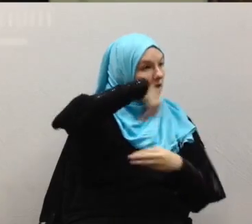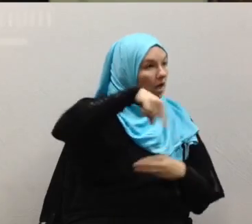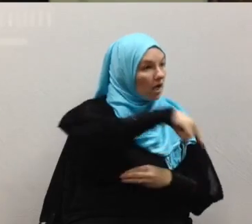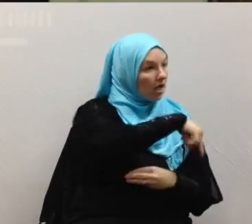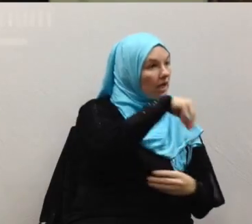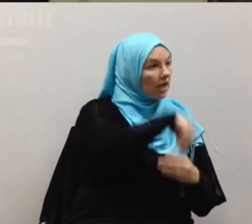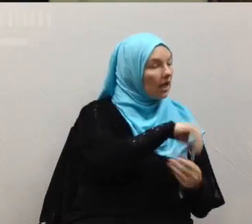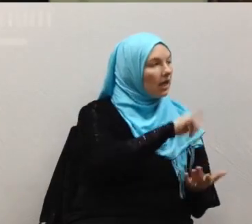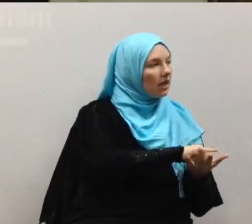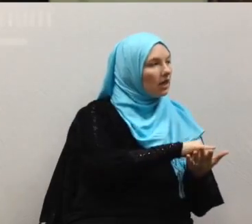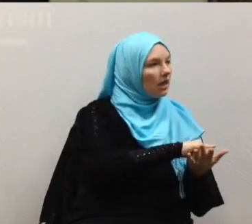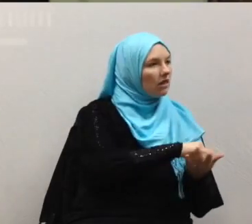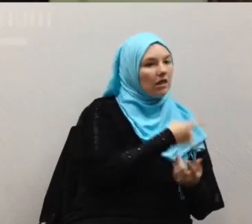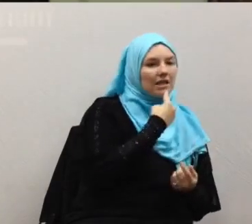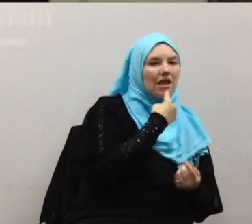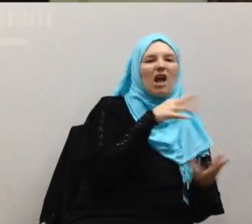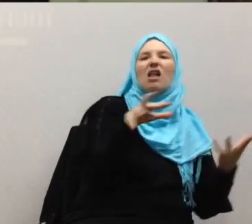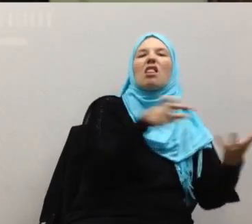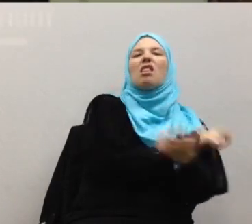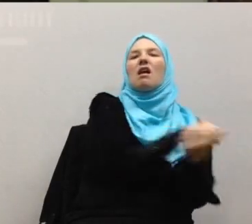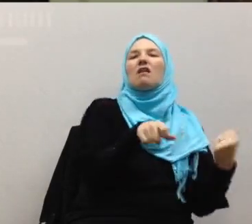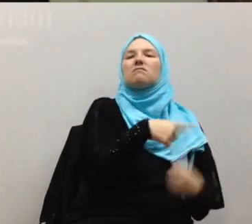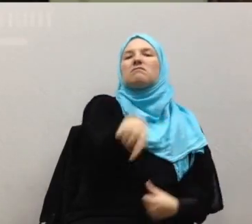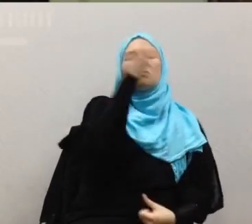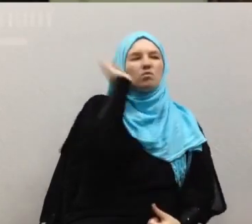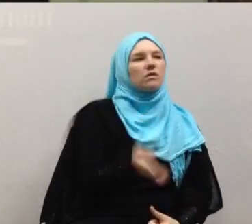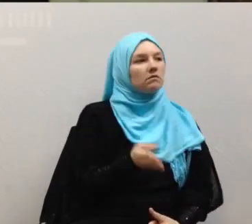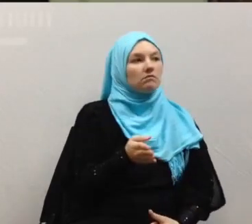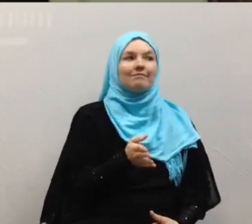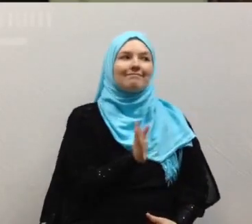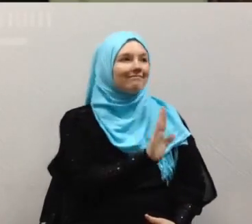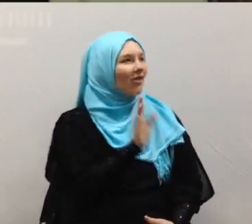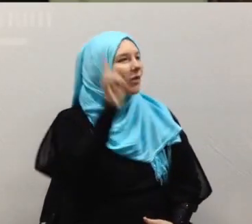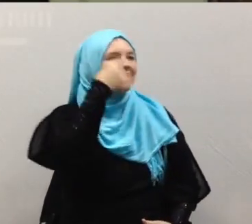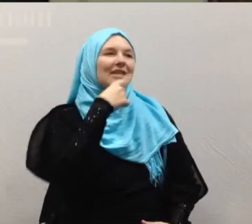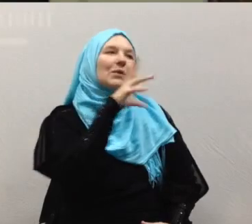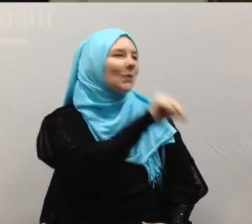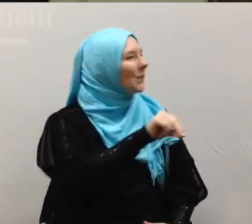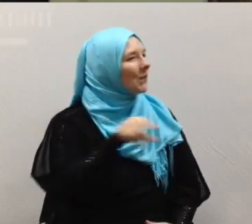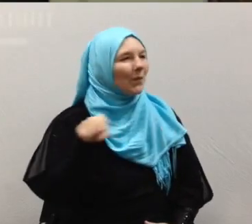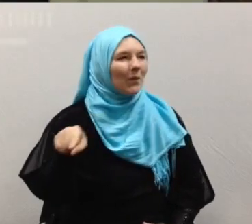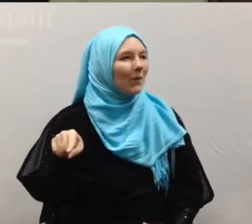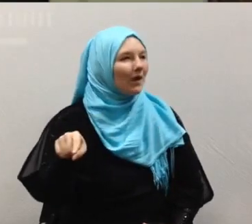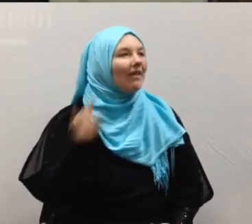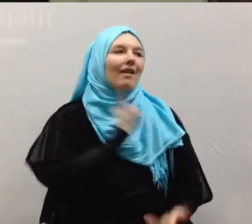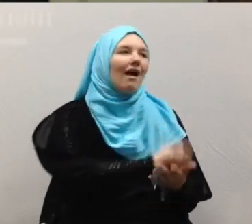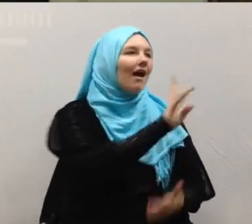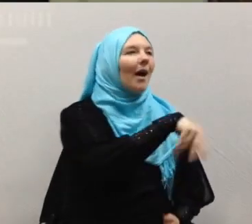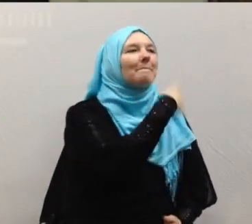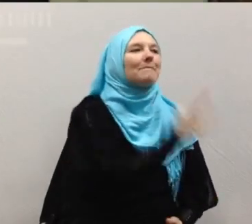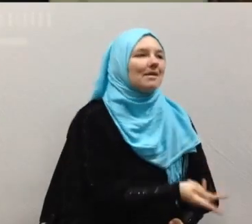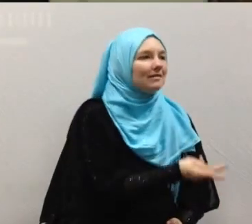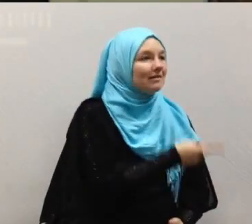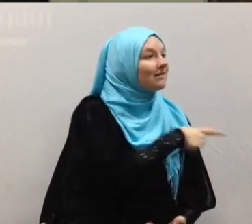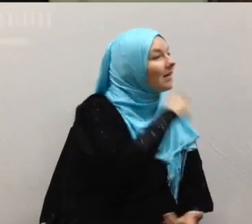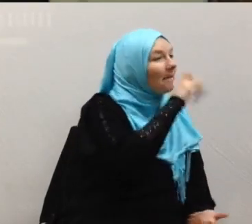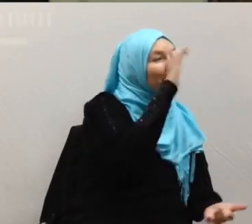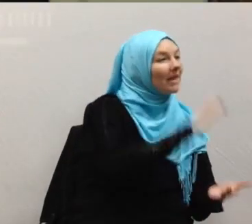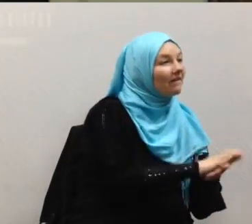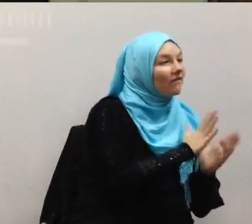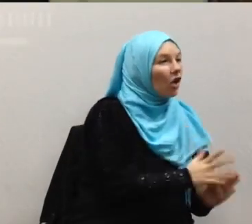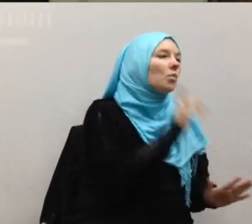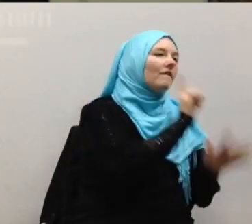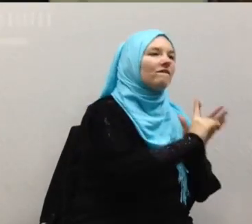no. Amazing statement. No. The disbelievers would have fled, not the Muslims.